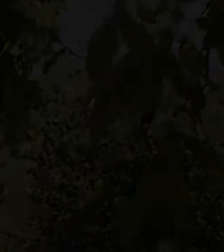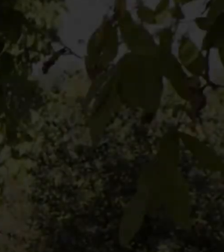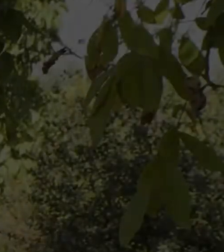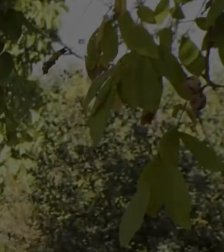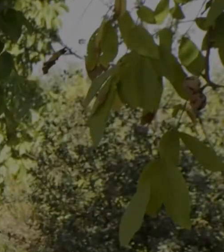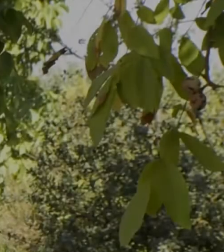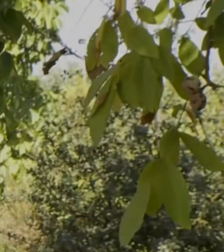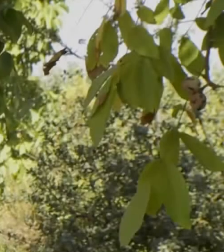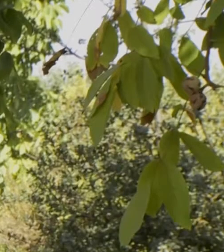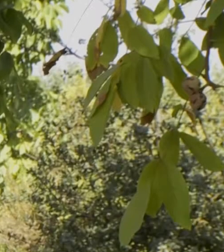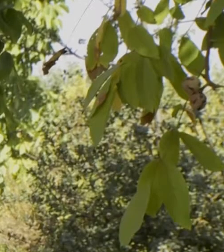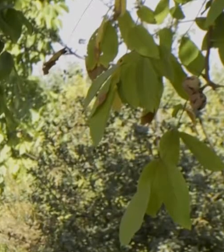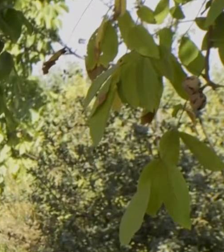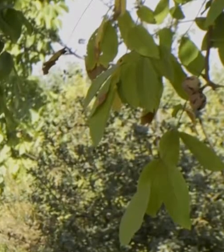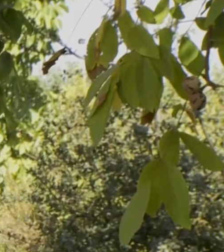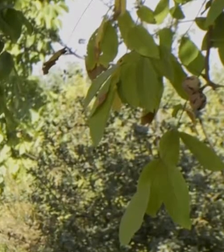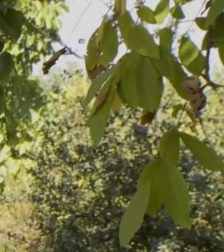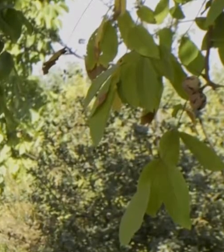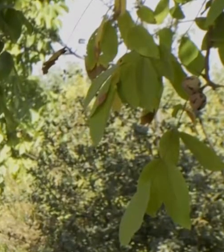All right.